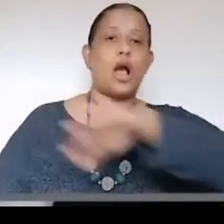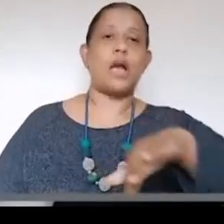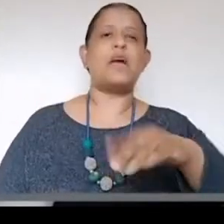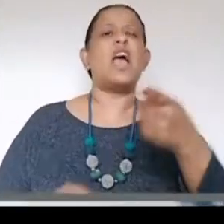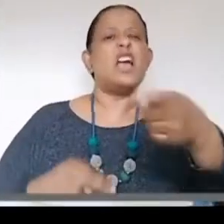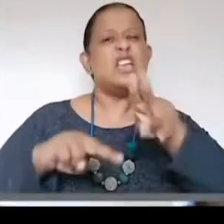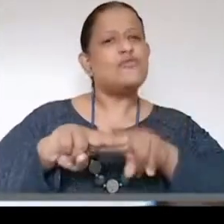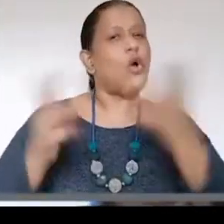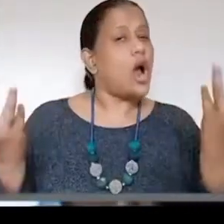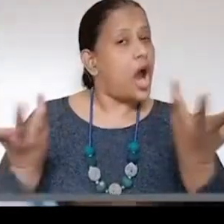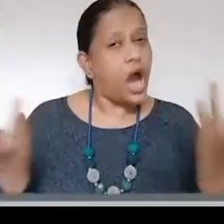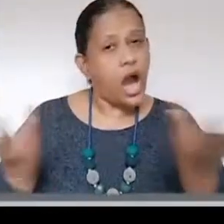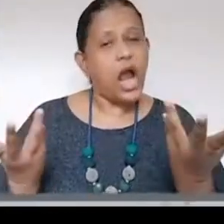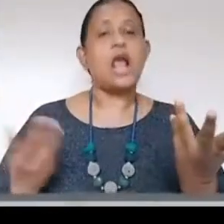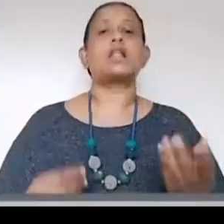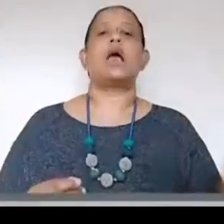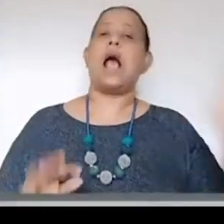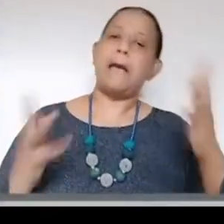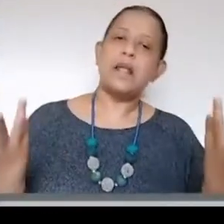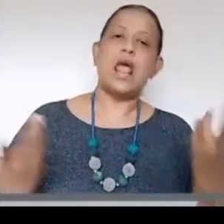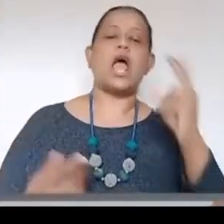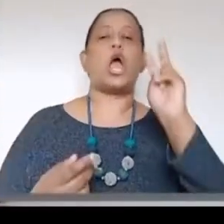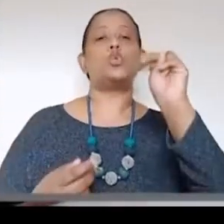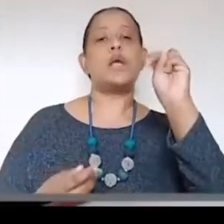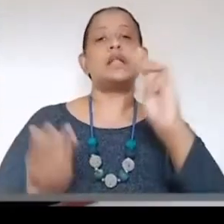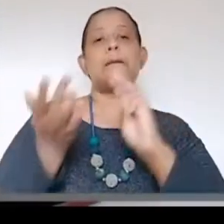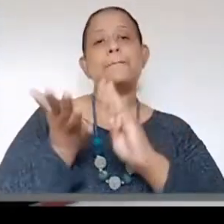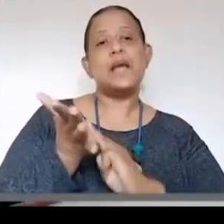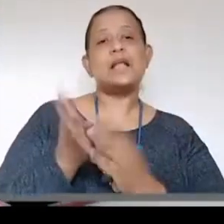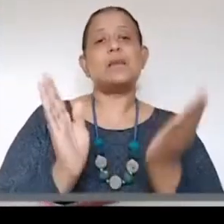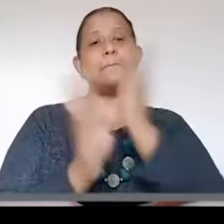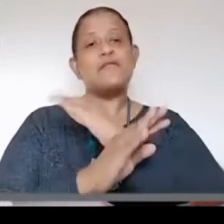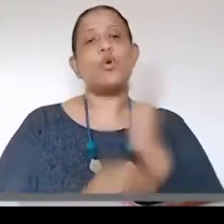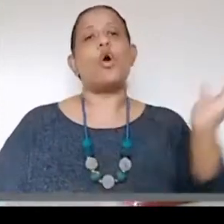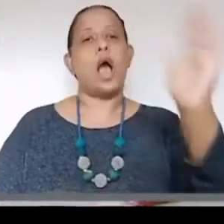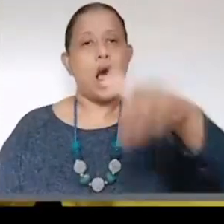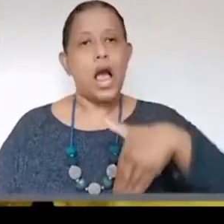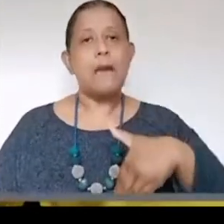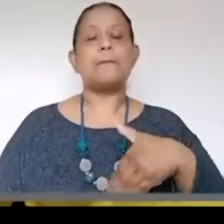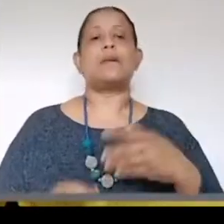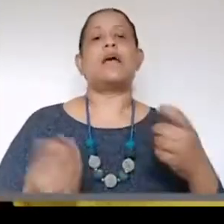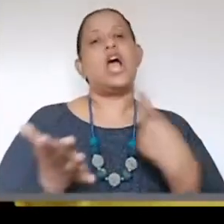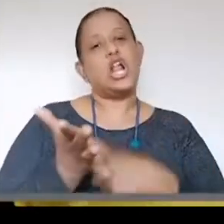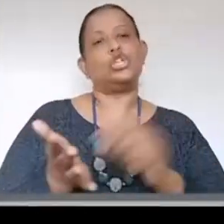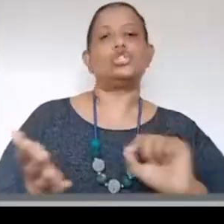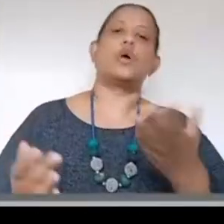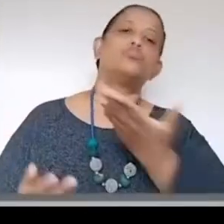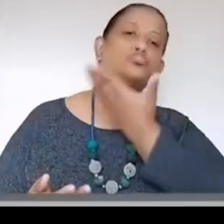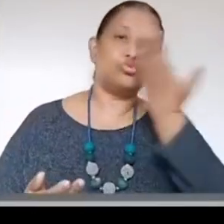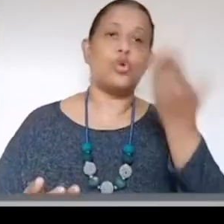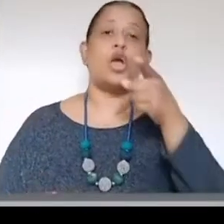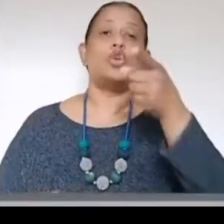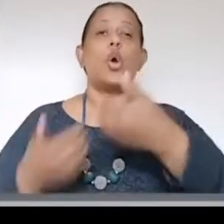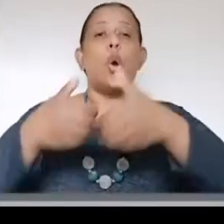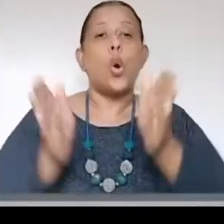Alternatively, you can register at the registration desk on your arrival, for which we request you to bring your own pen. It is advisable that